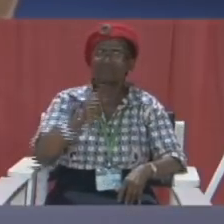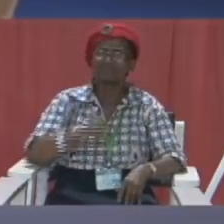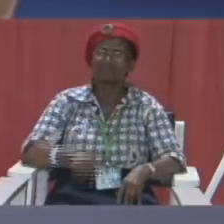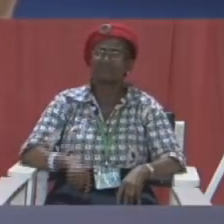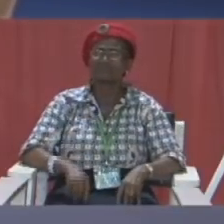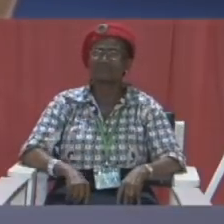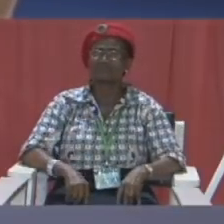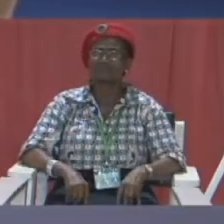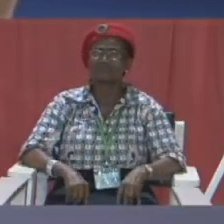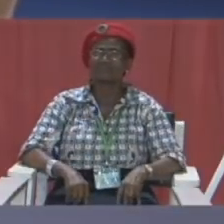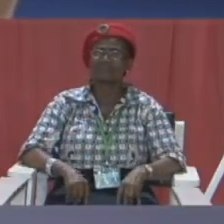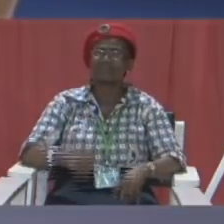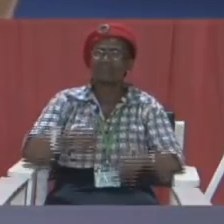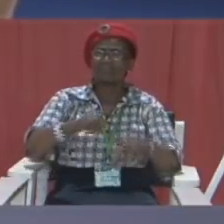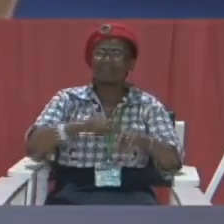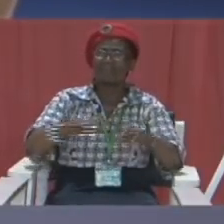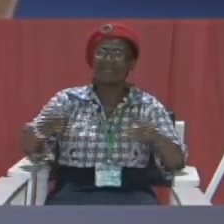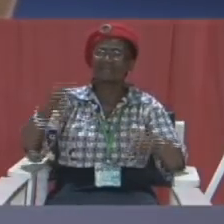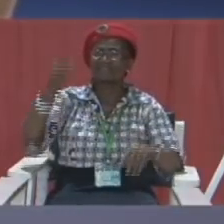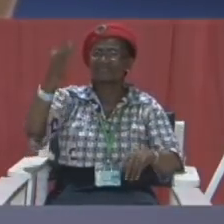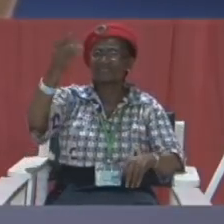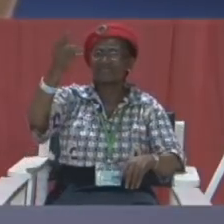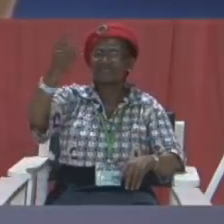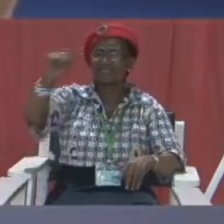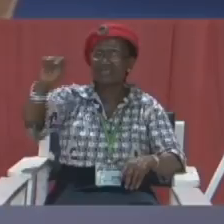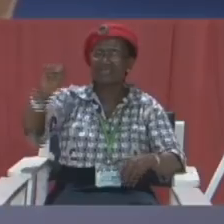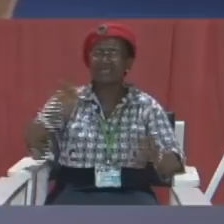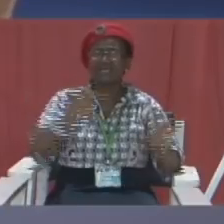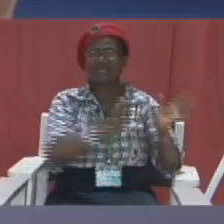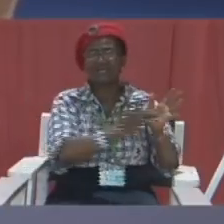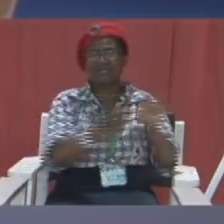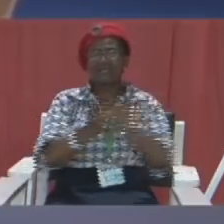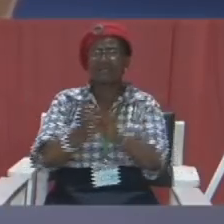And the Bible tells us, Bibeli wa so fun wa wipe,